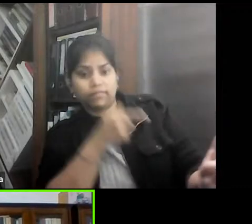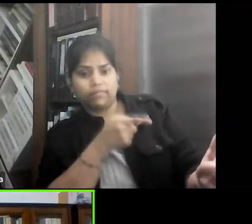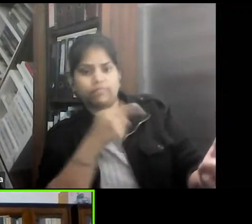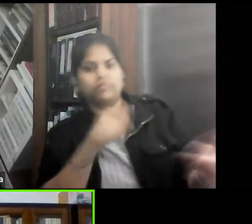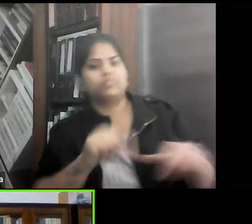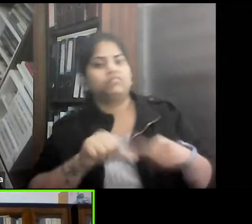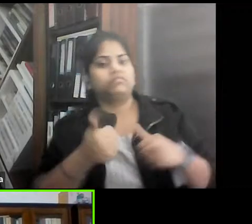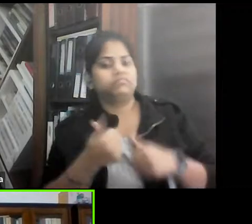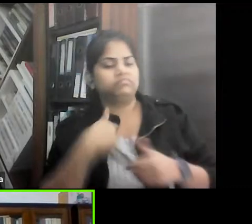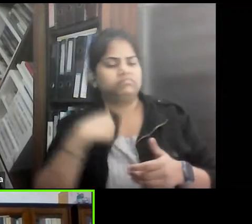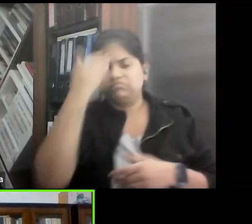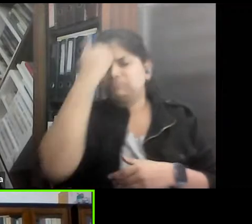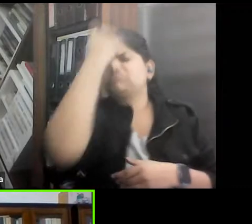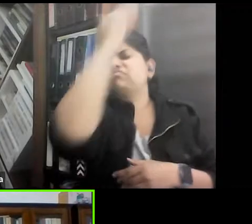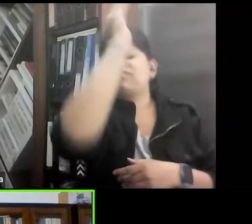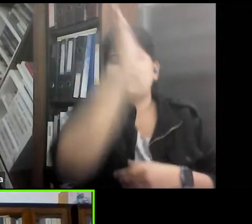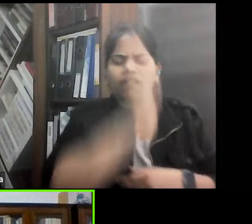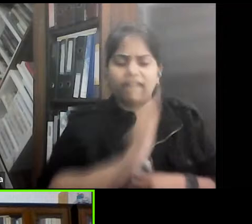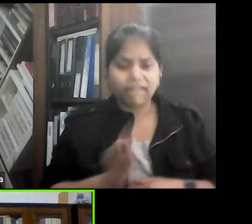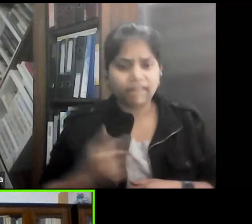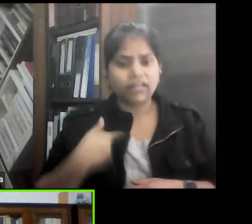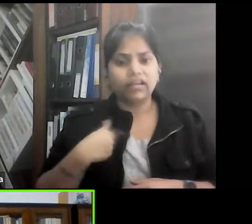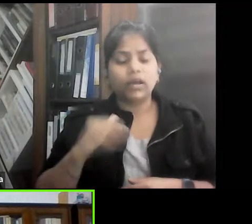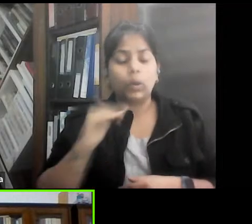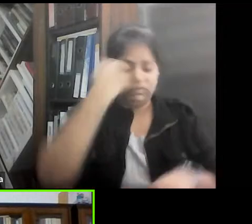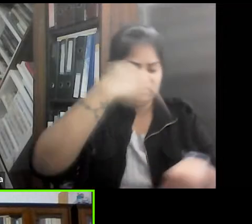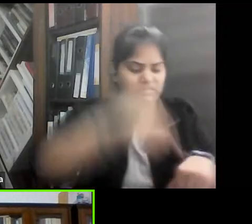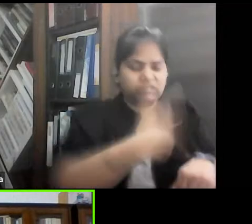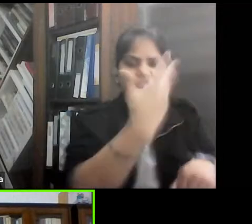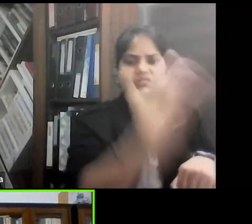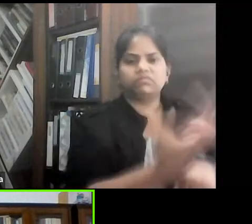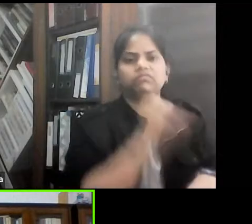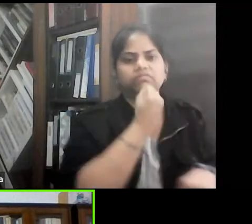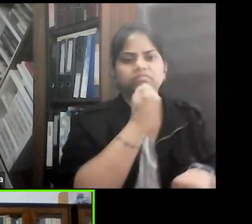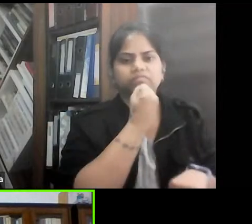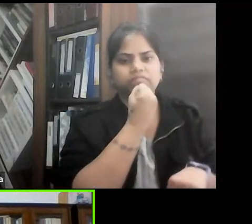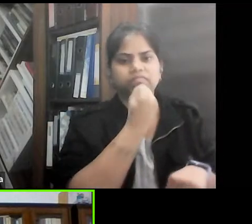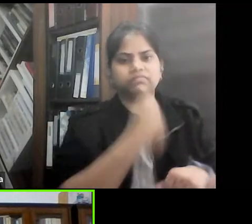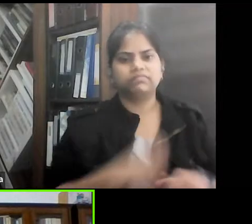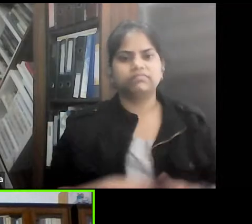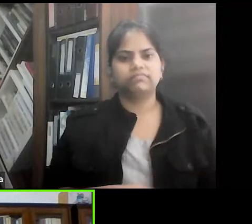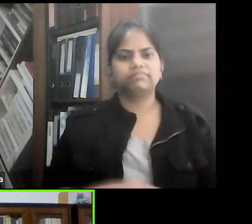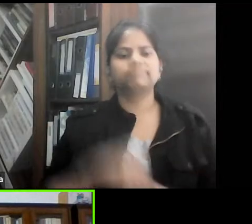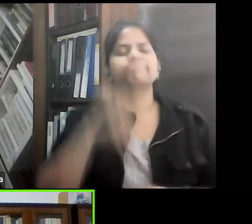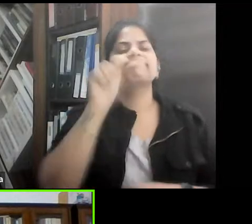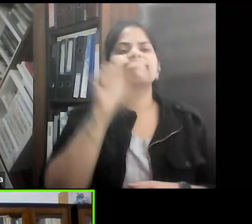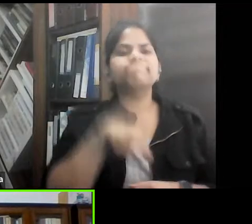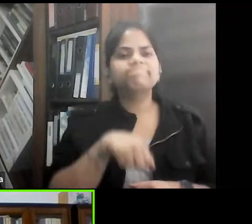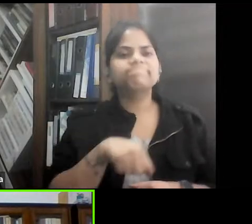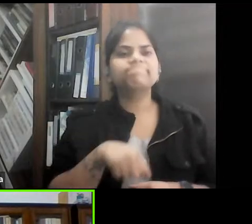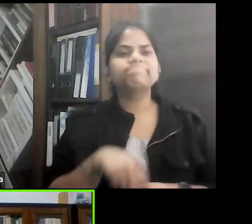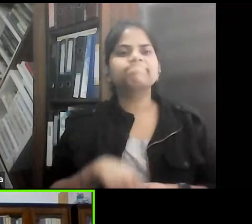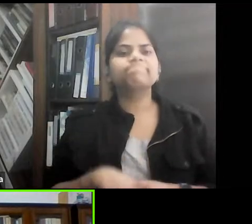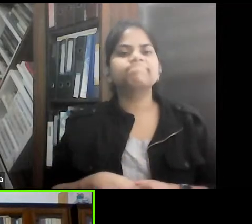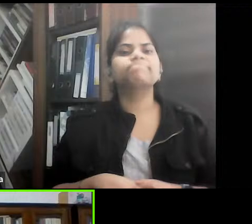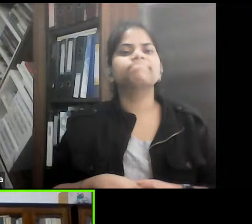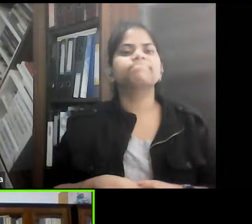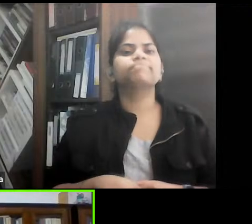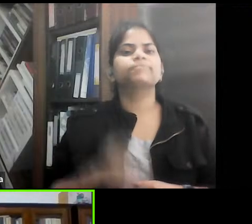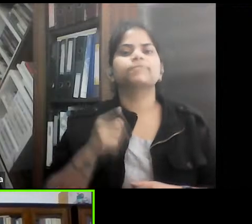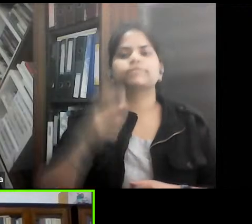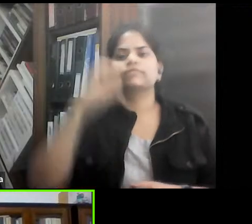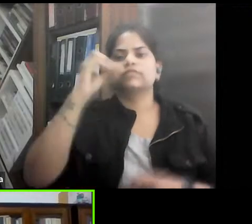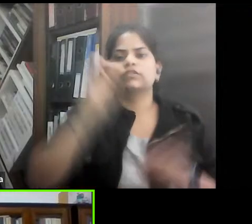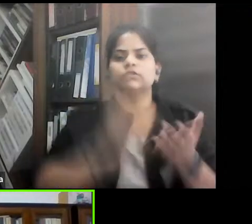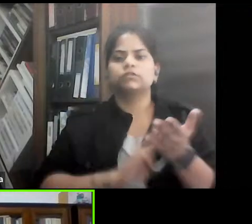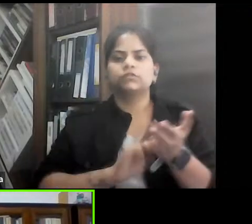never know. We don't know when we will get the chance. Yeah. So with that, those comments